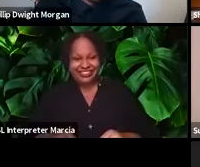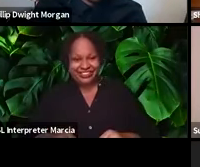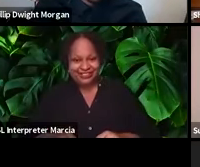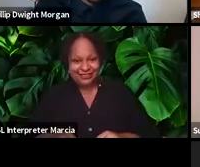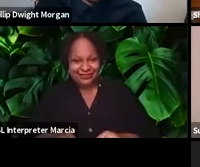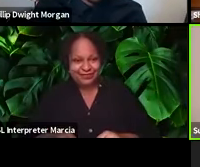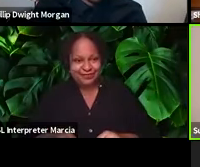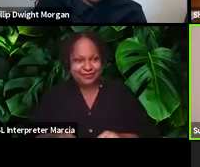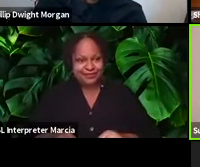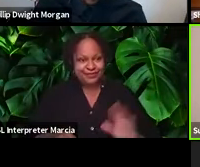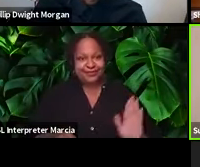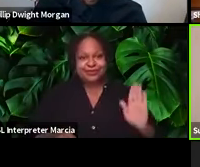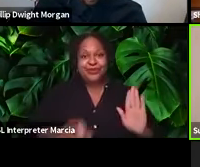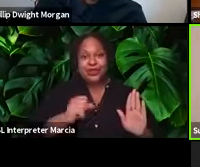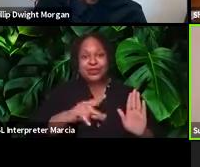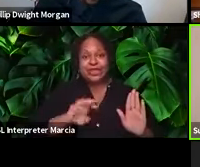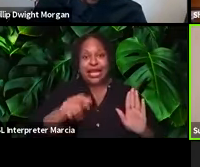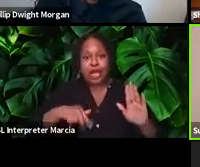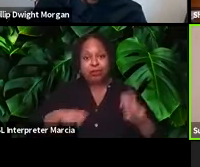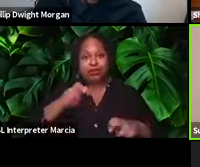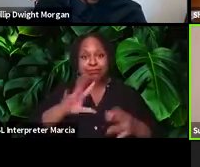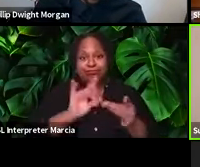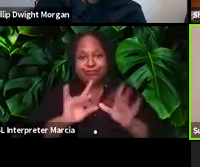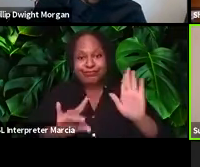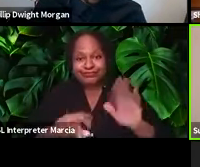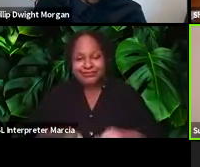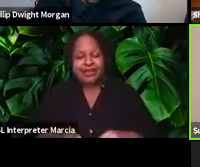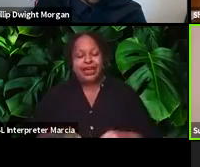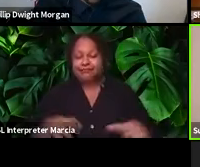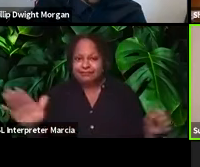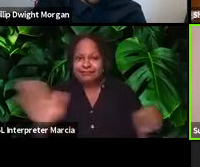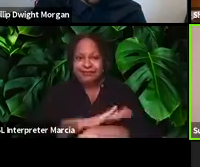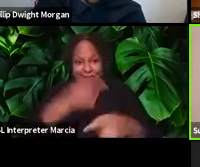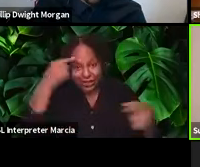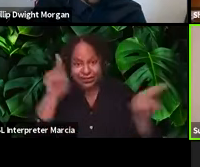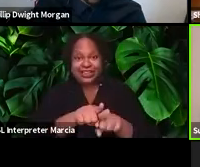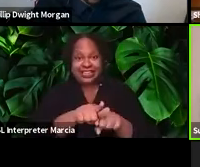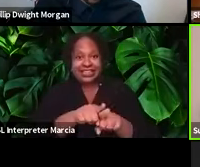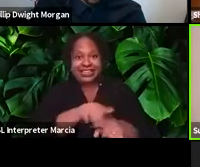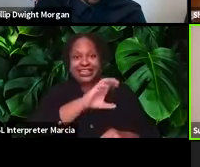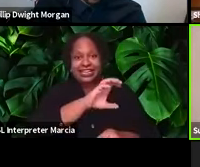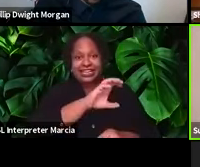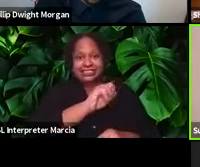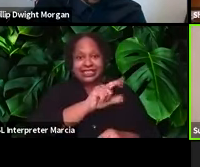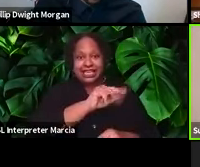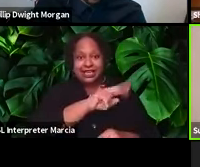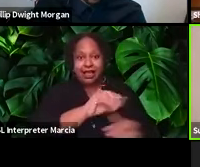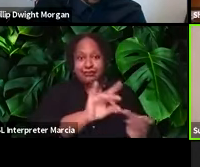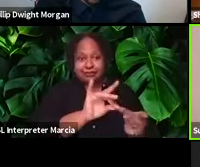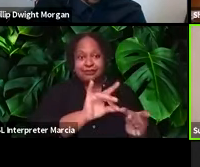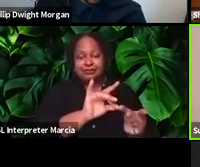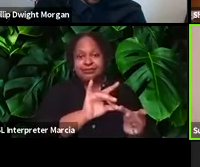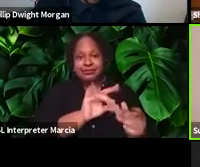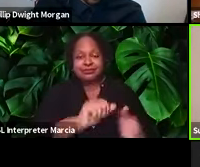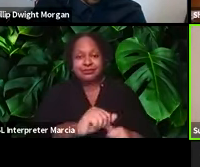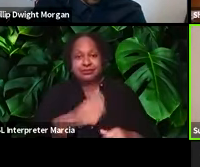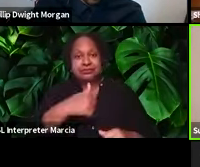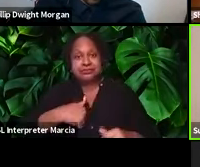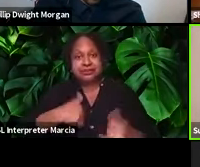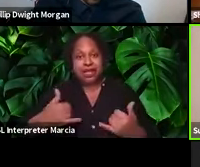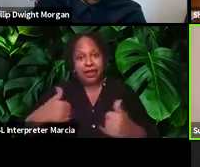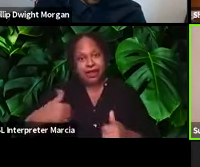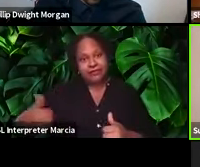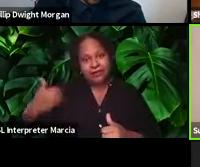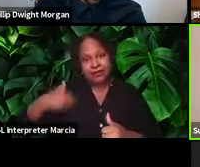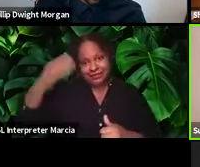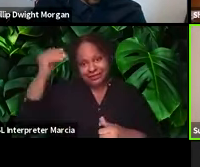Mm-hmm. I'm going to jump in. I absolutely agree with everything that Celina is saying, because, you know, I'm raising a young